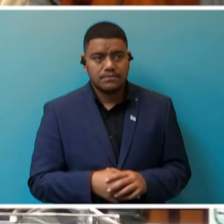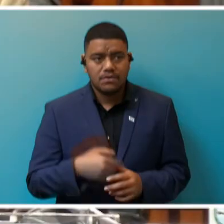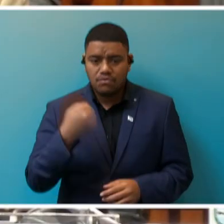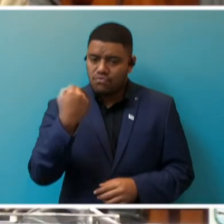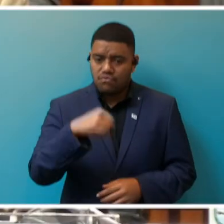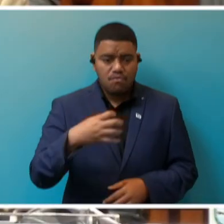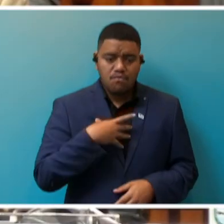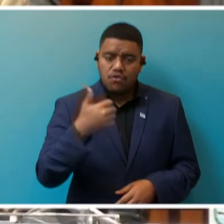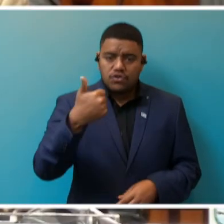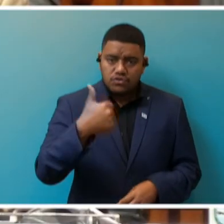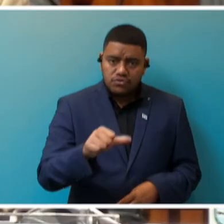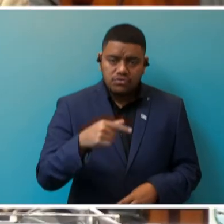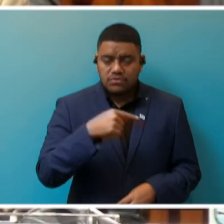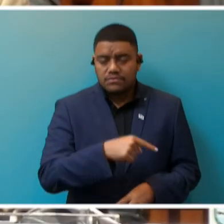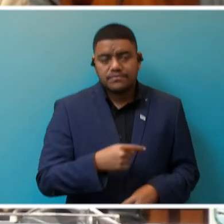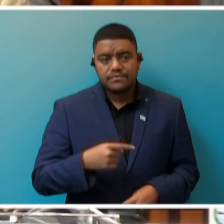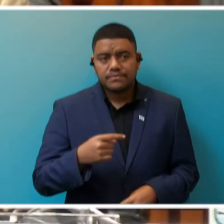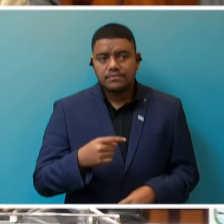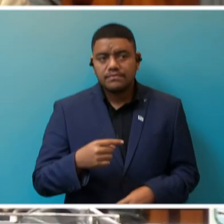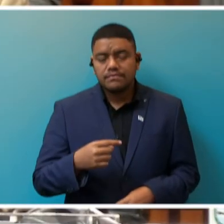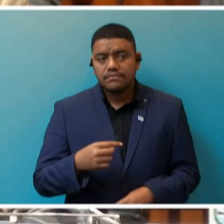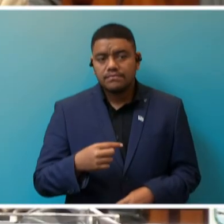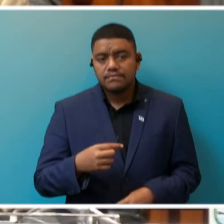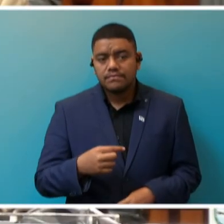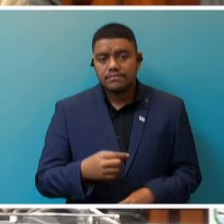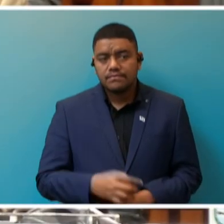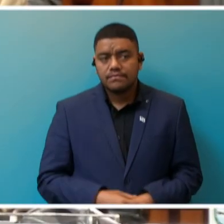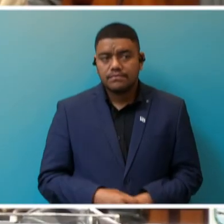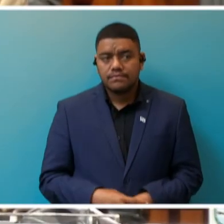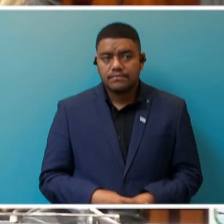for it, was going to be